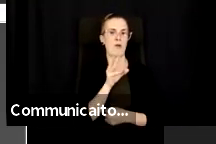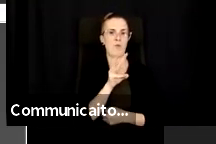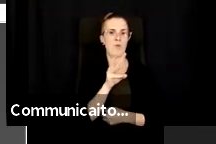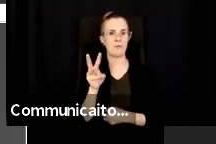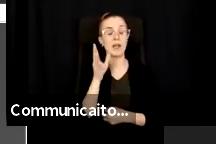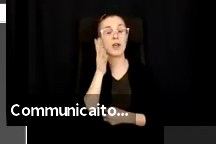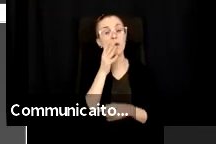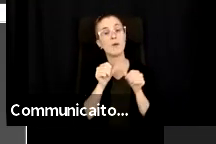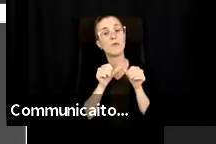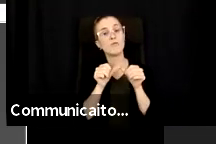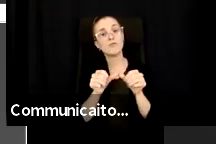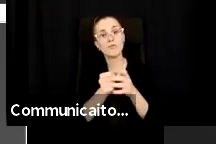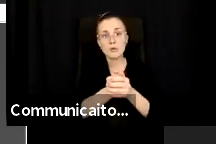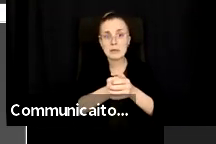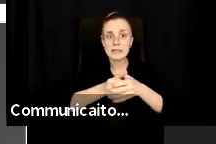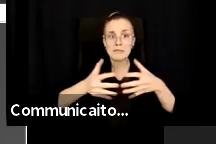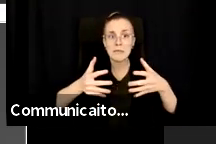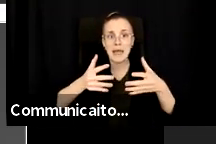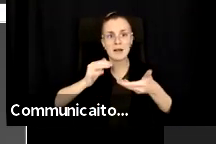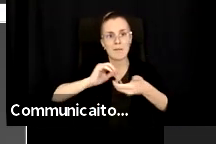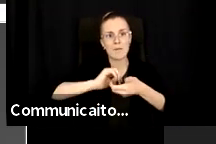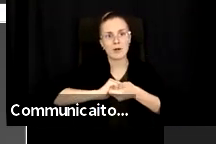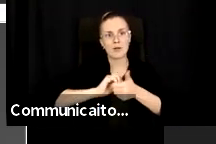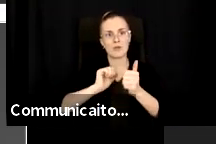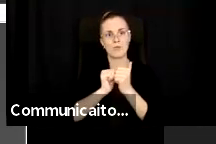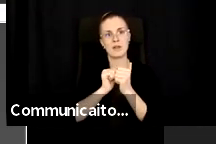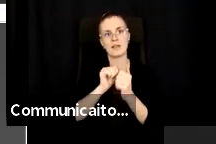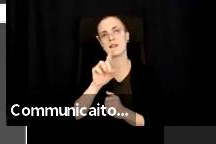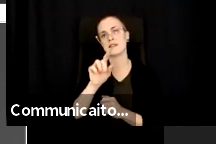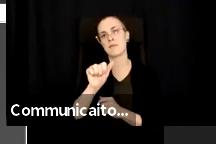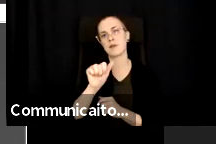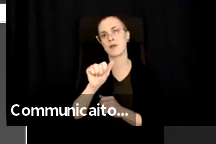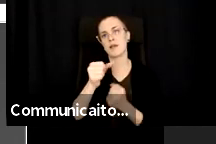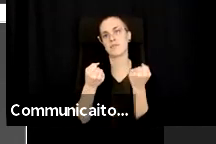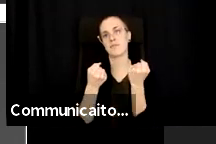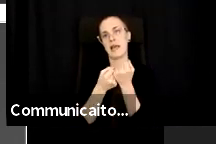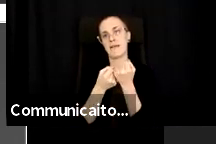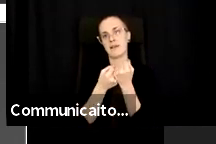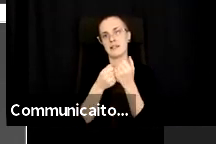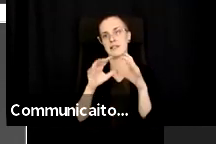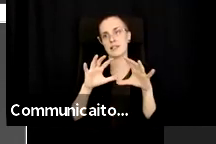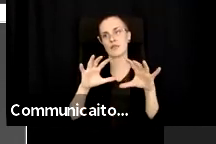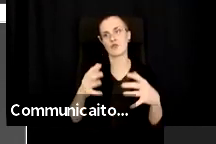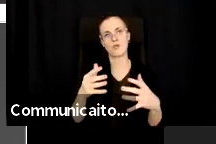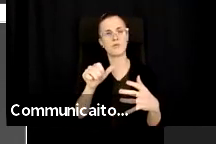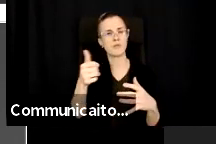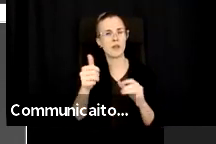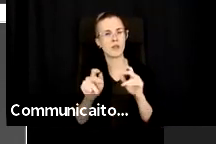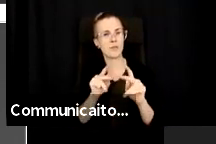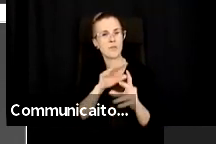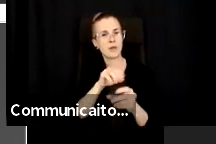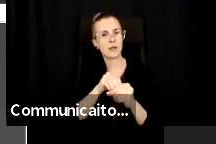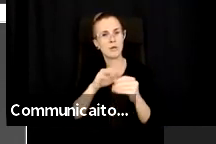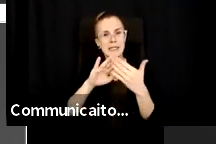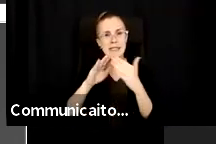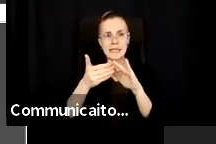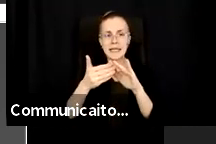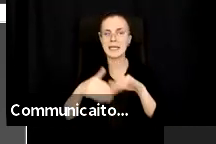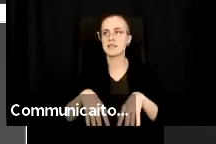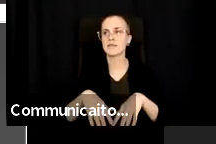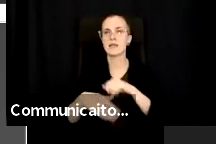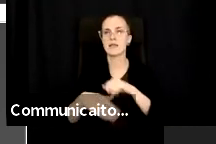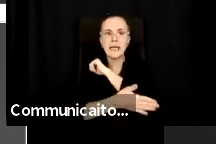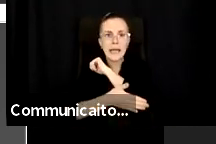expand our partnerships with disability advocacy groups and other stakeholders, including cities, counties, and